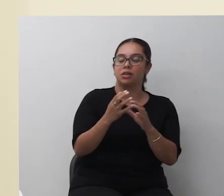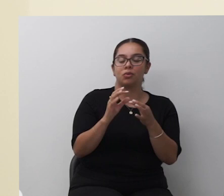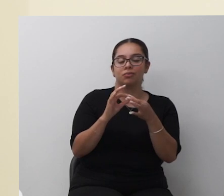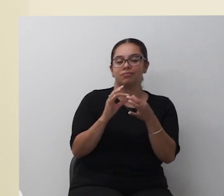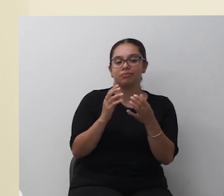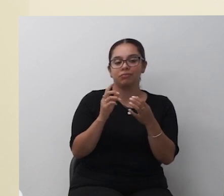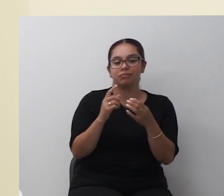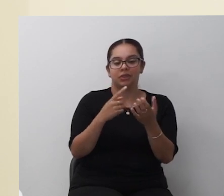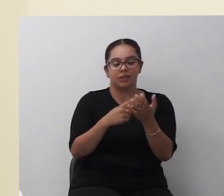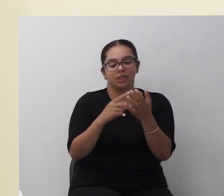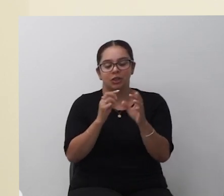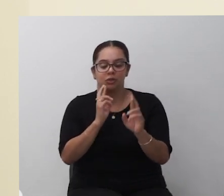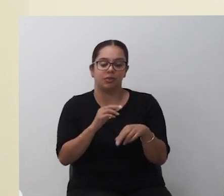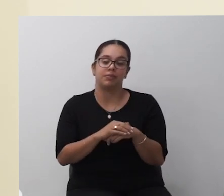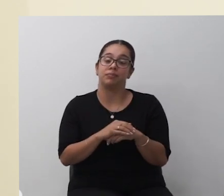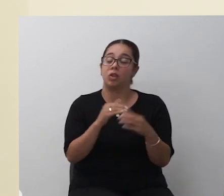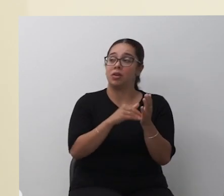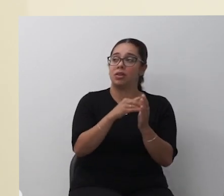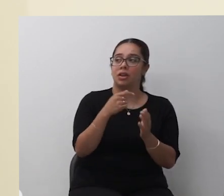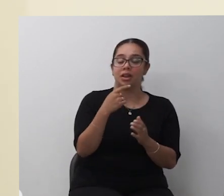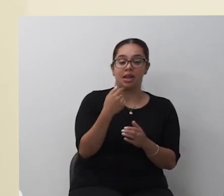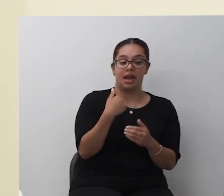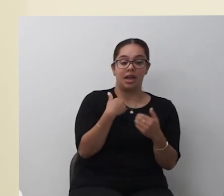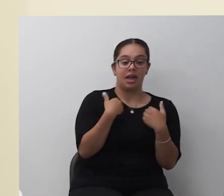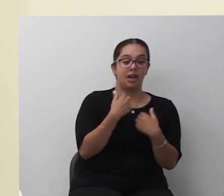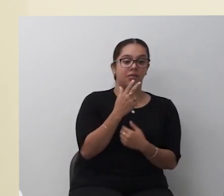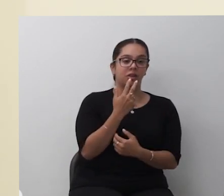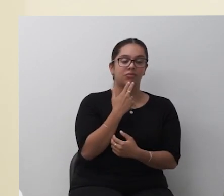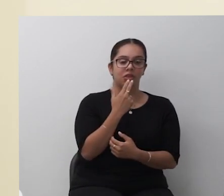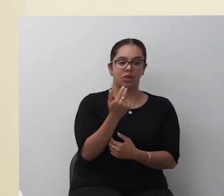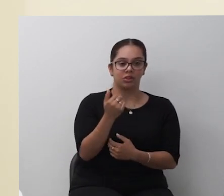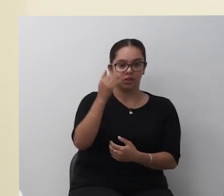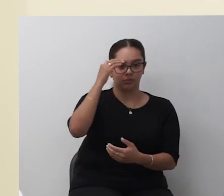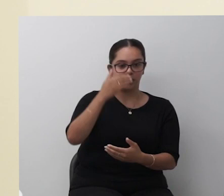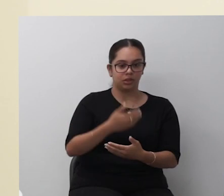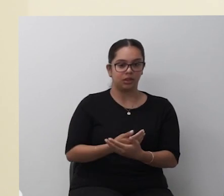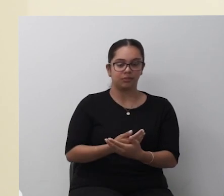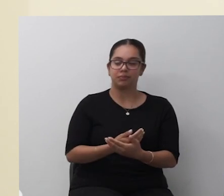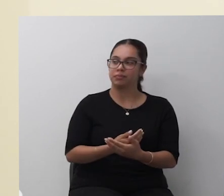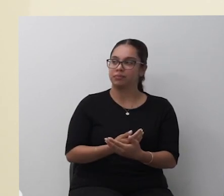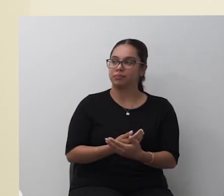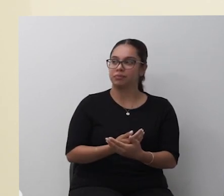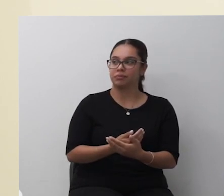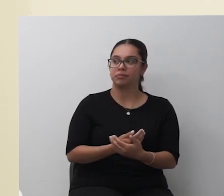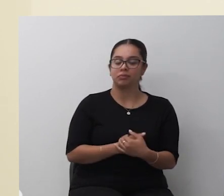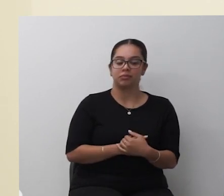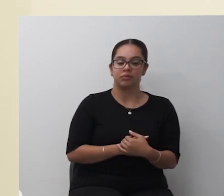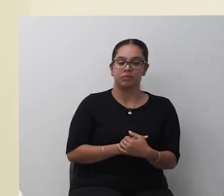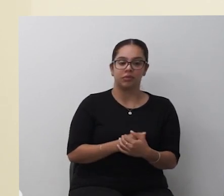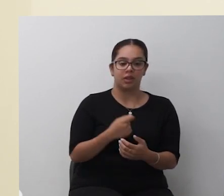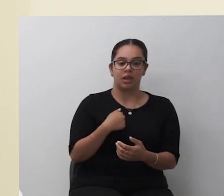response. I often think I have a 13-year-old son, and so at one level I